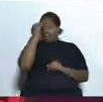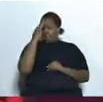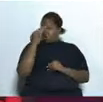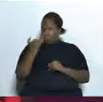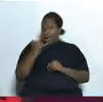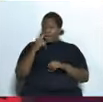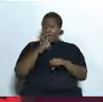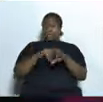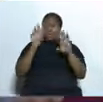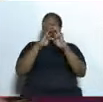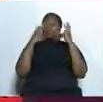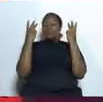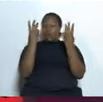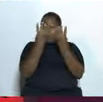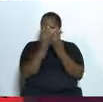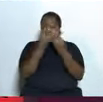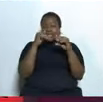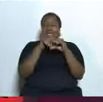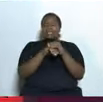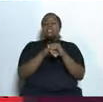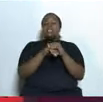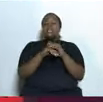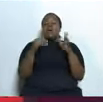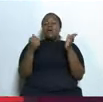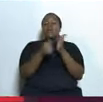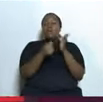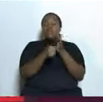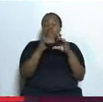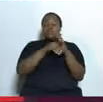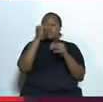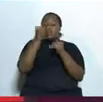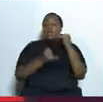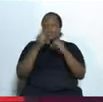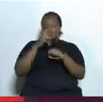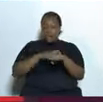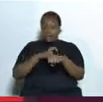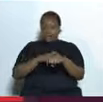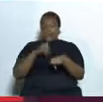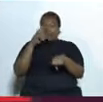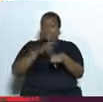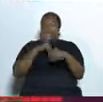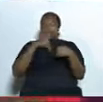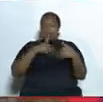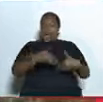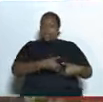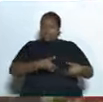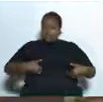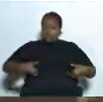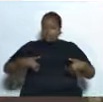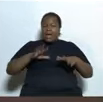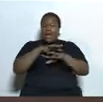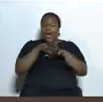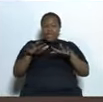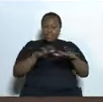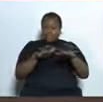its most major crisis at the time of the end, when there's famine and earthquake and fire and flood, when